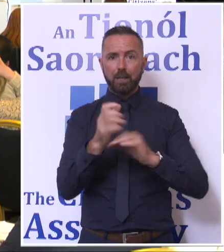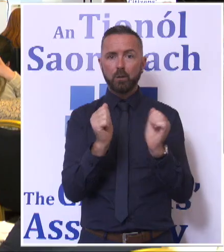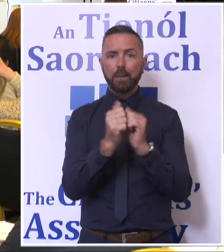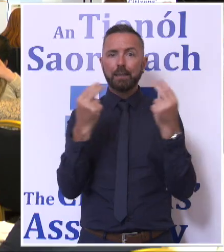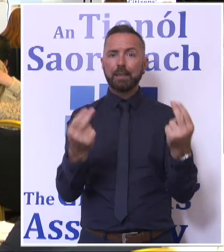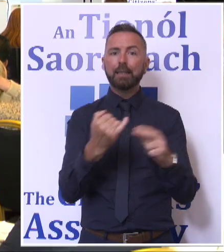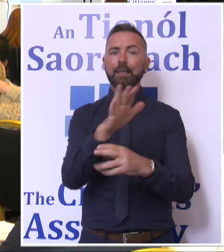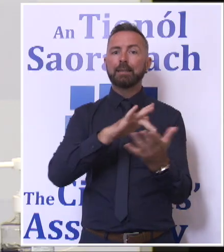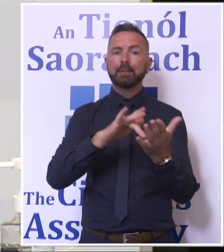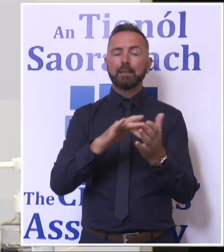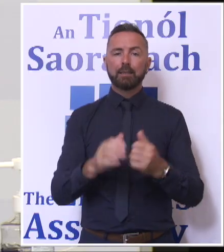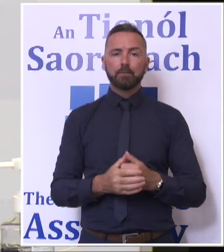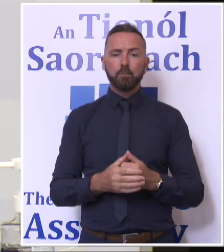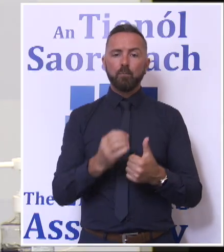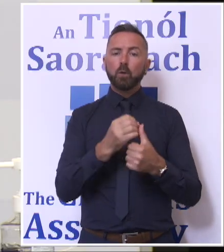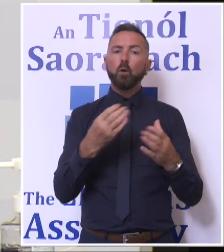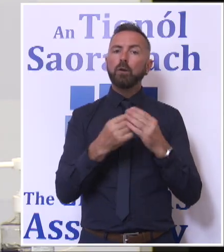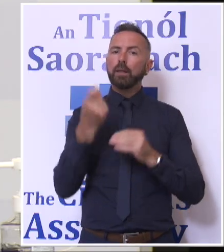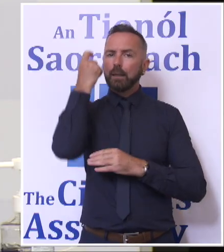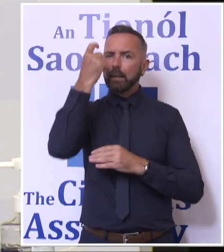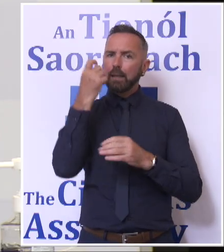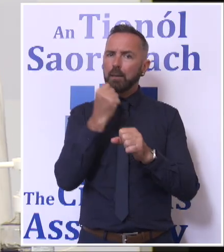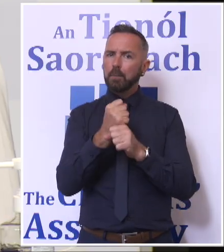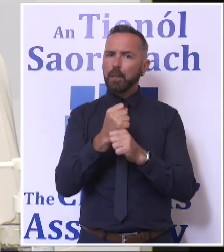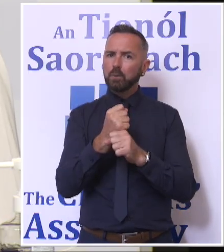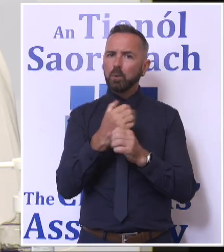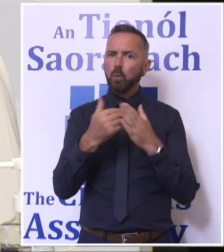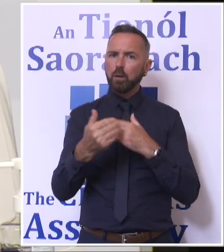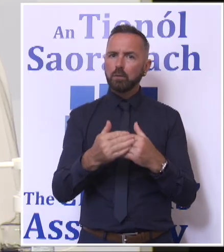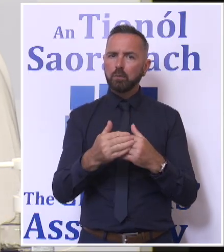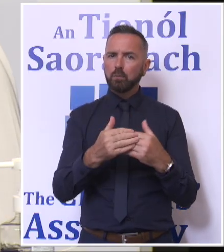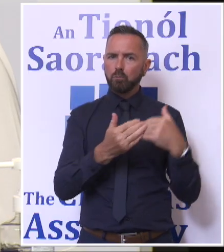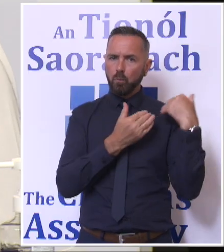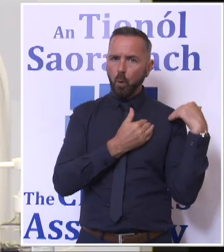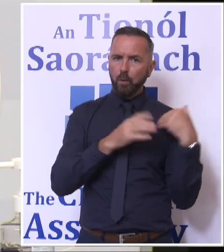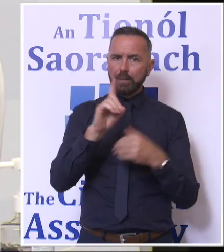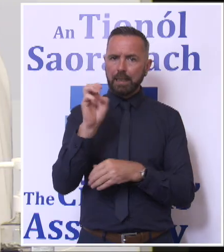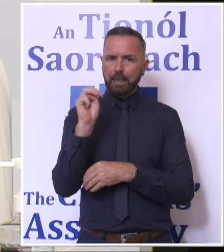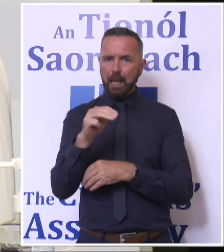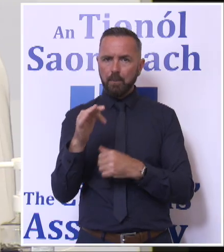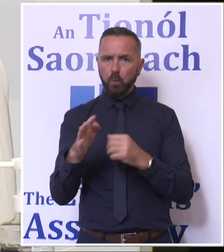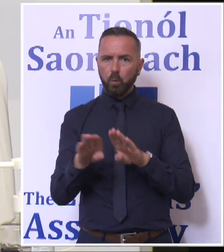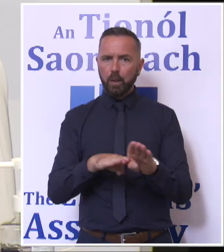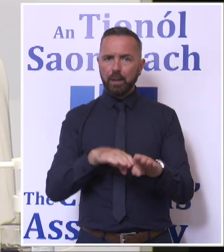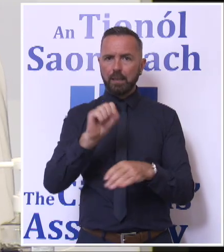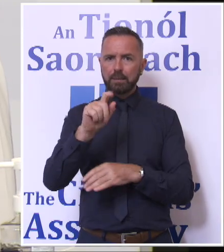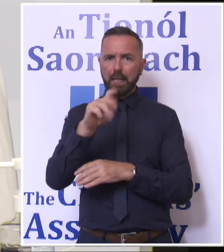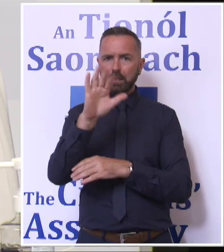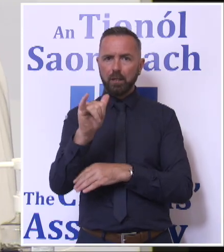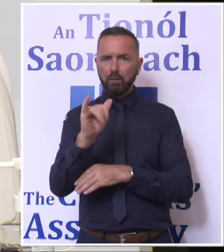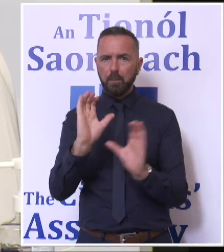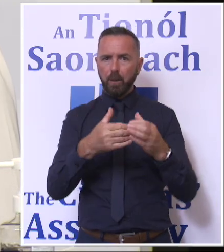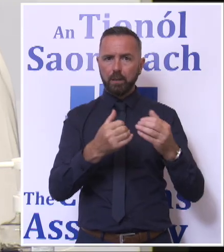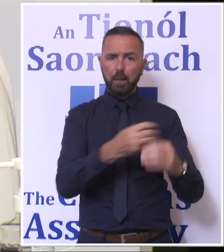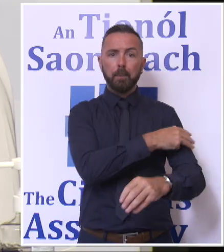our city. Other considerations include the role of the DEM with regard to statutory bodies, and Seána noted a few of them: